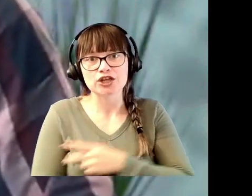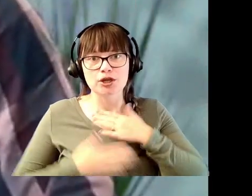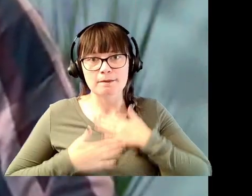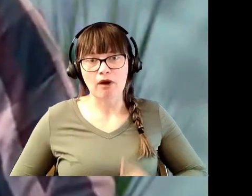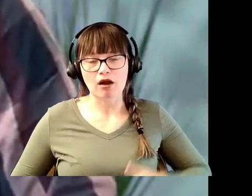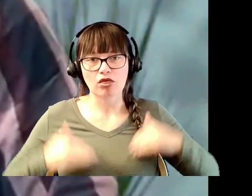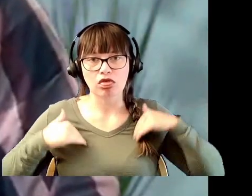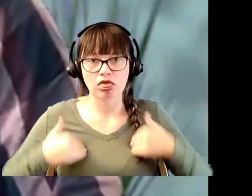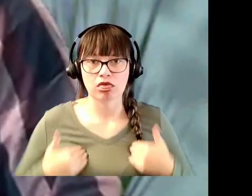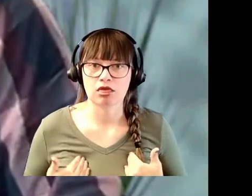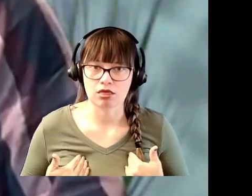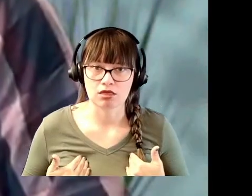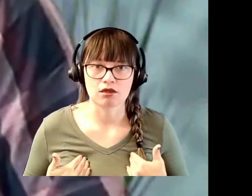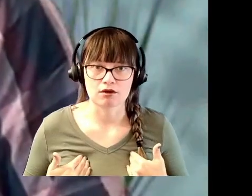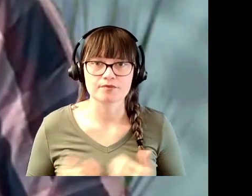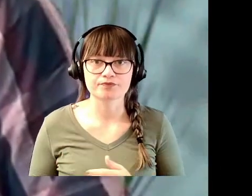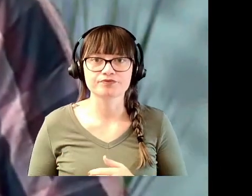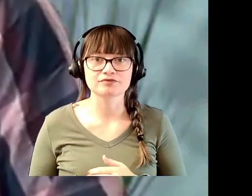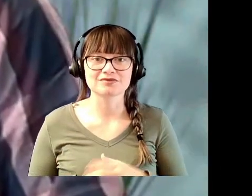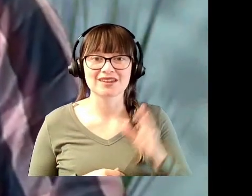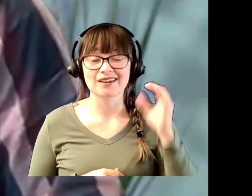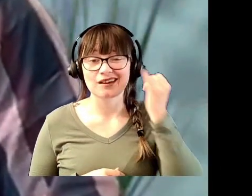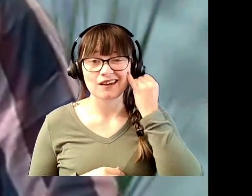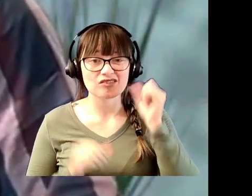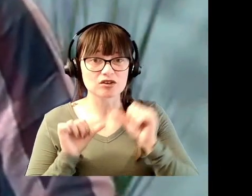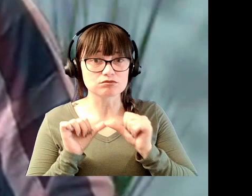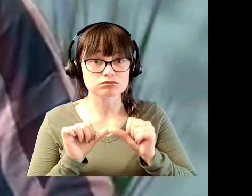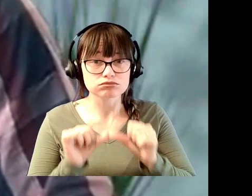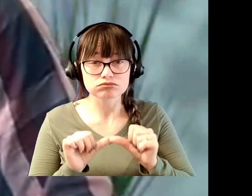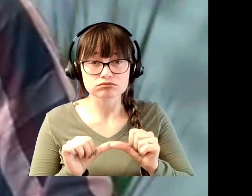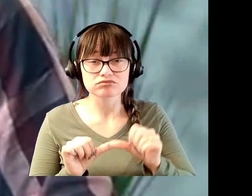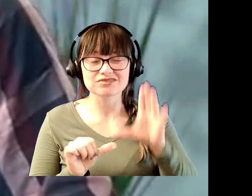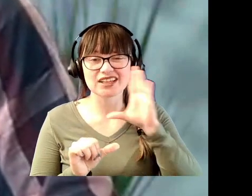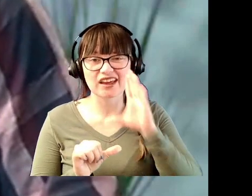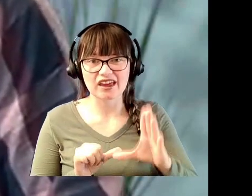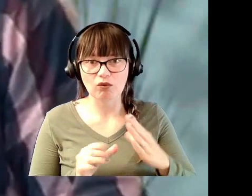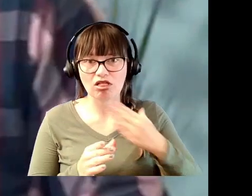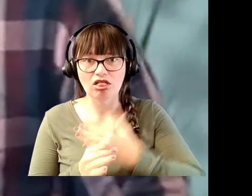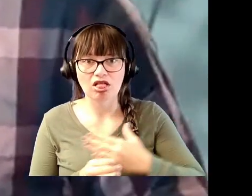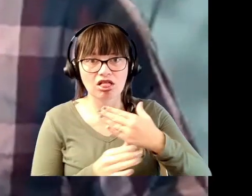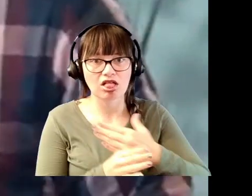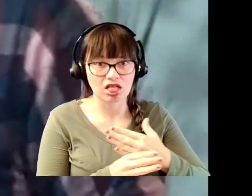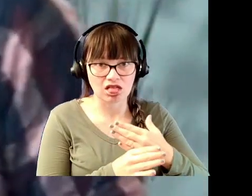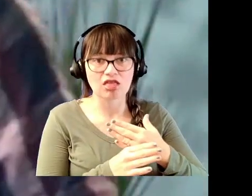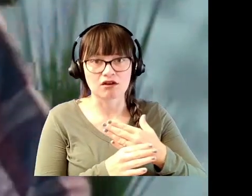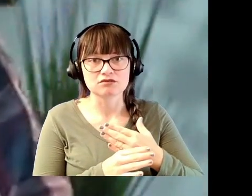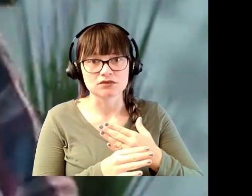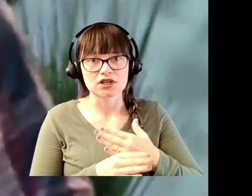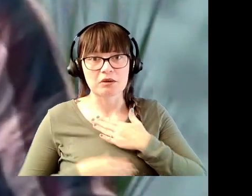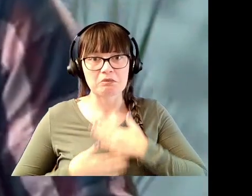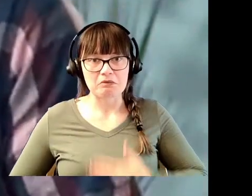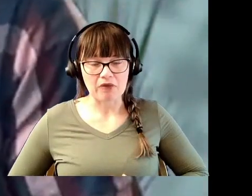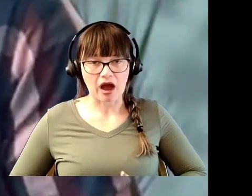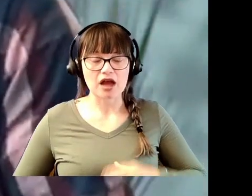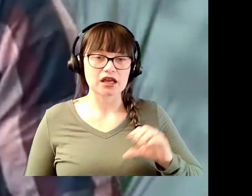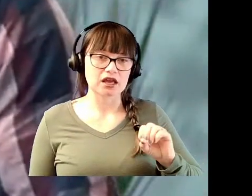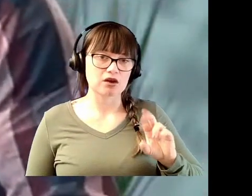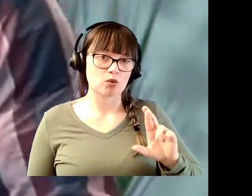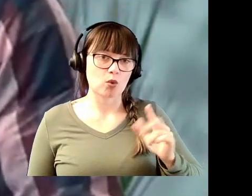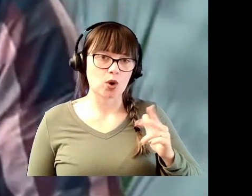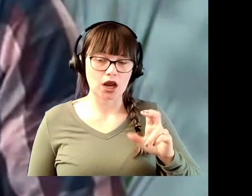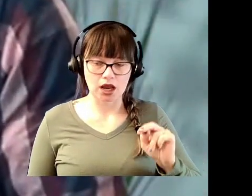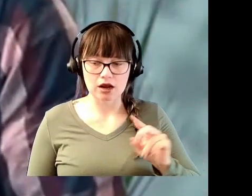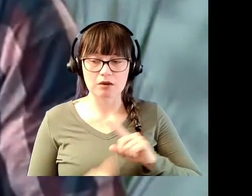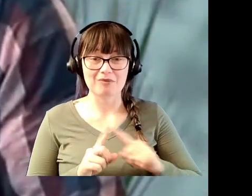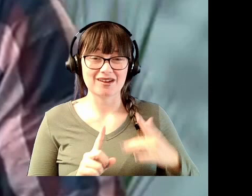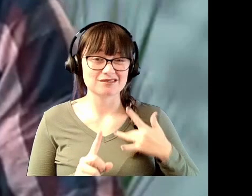said, if it proceeds, it interrupts these organs from functioning properly. But a lot of times it's just a lot of the body's resources